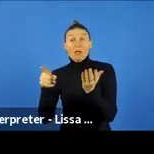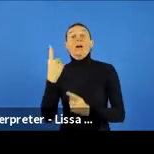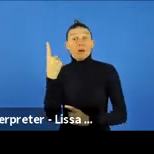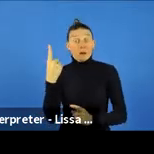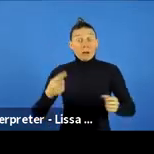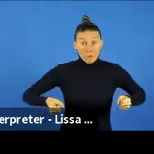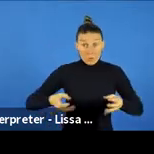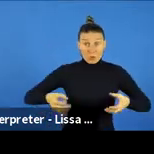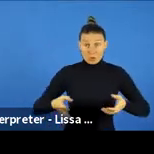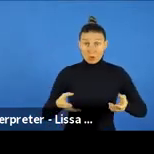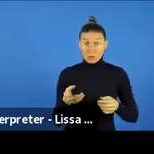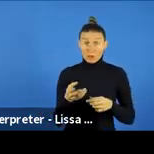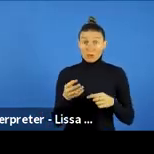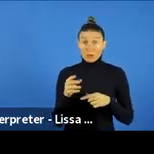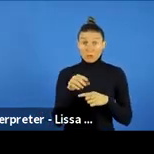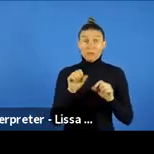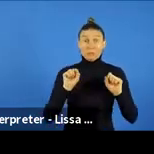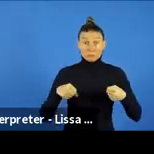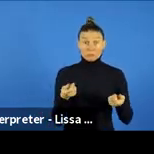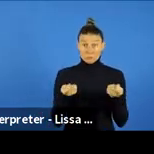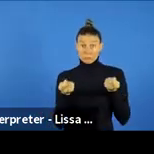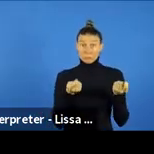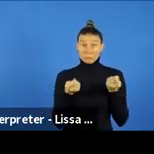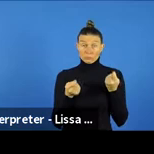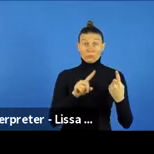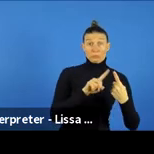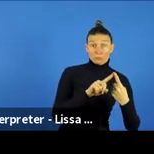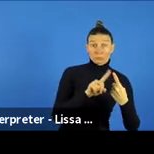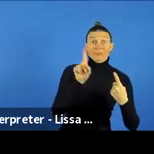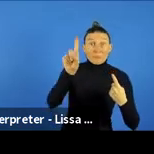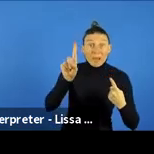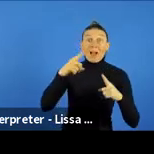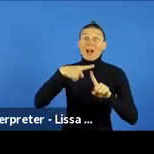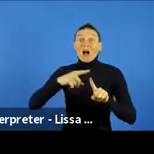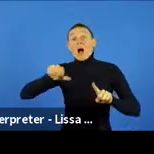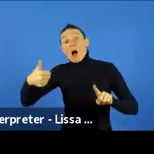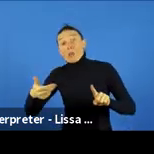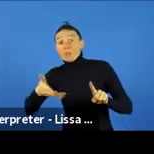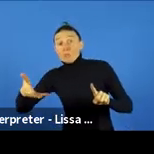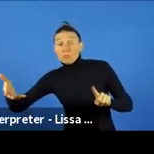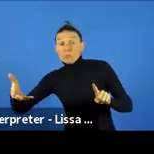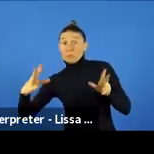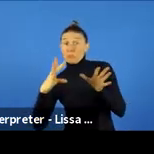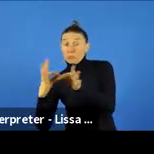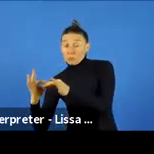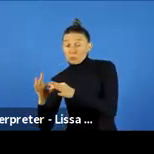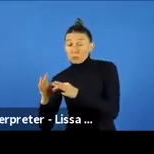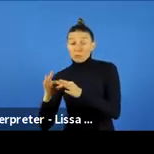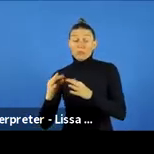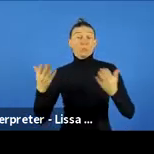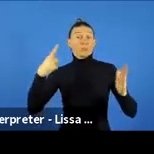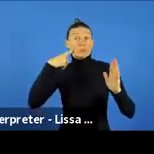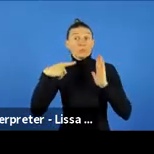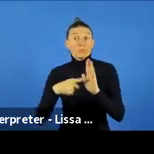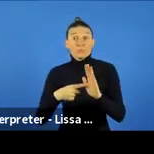wheelchair, but at the same time, we can connect to different other devices, such as robotic arms to enable you to